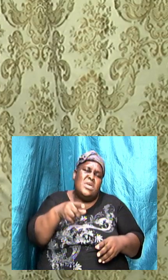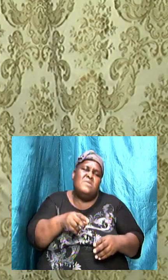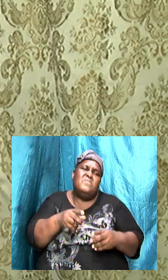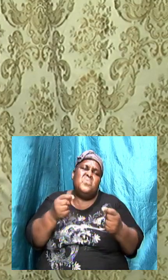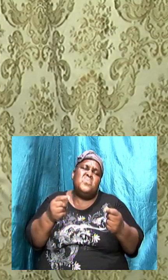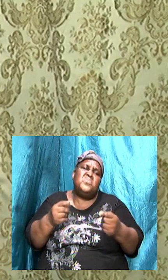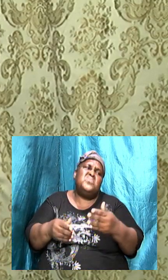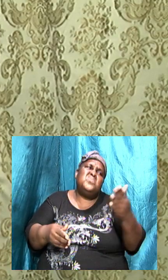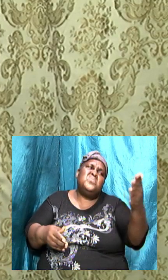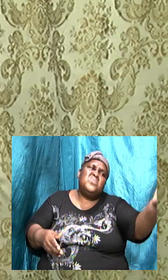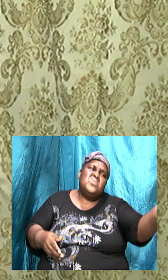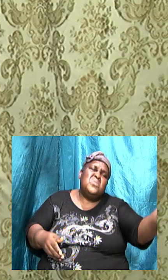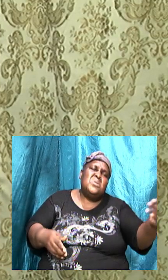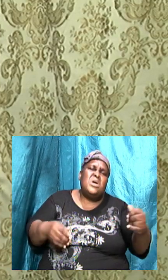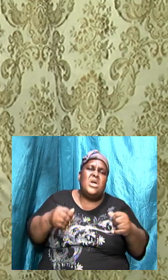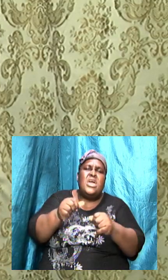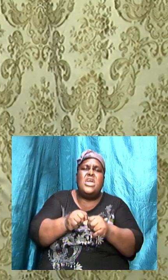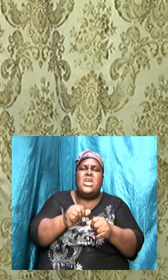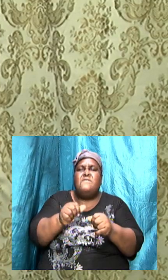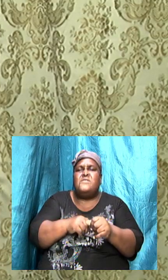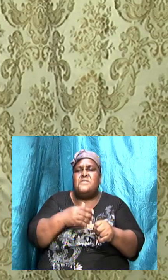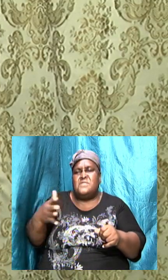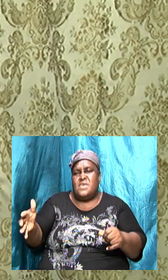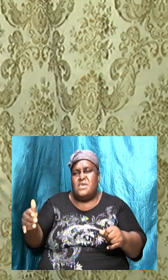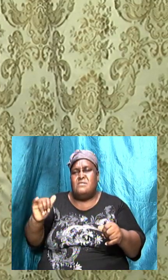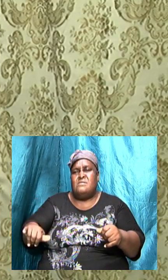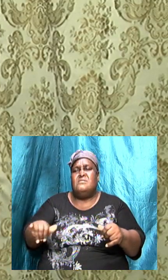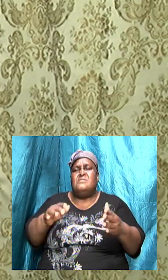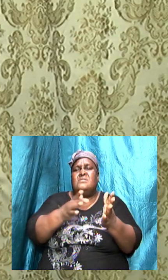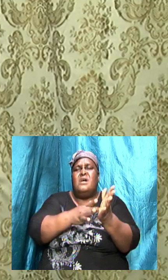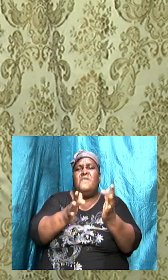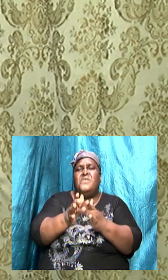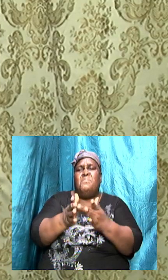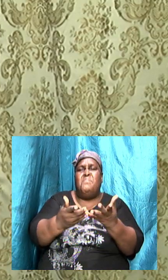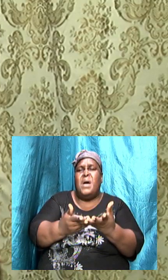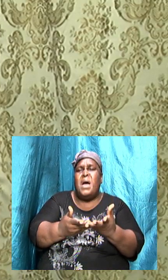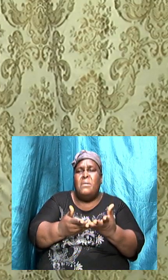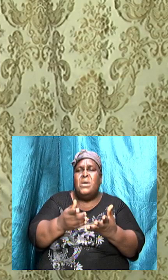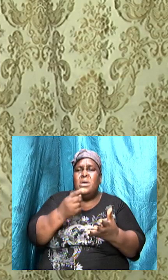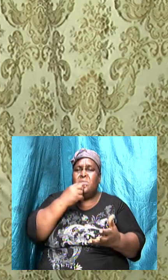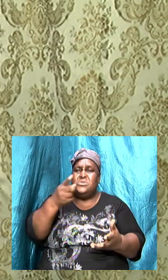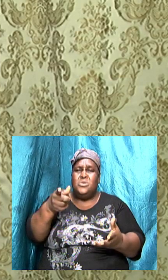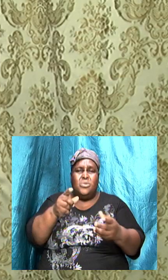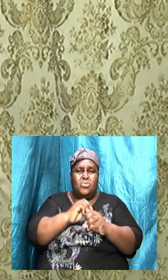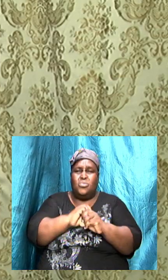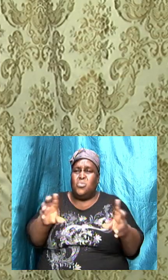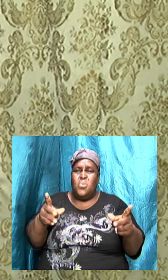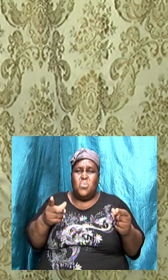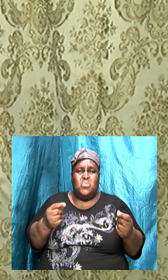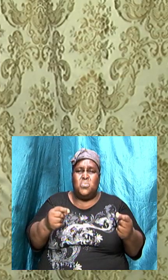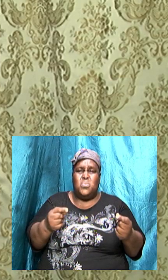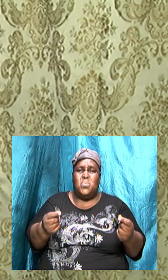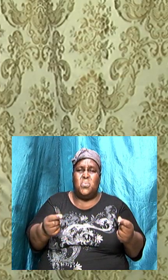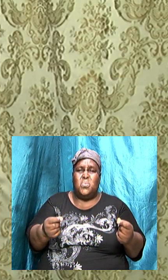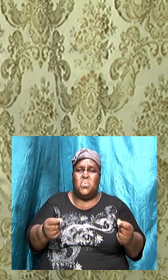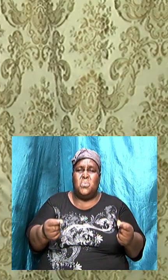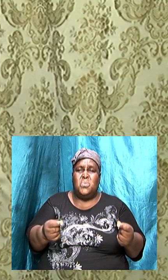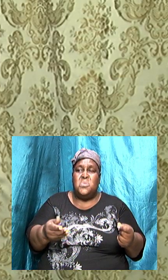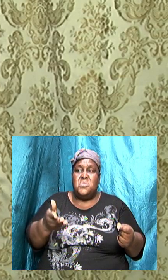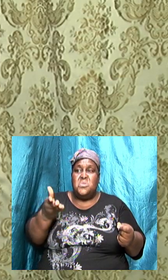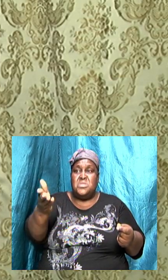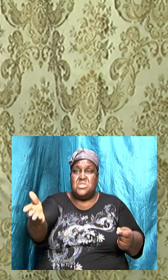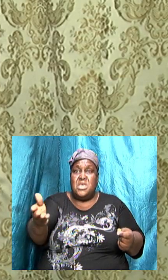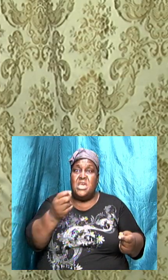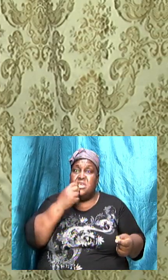that the Bible said we mustn't do. There are no bringing up scriptures that say it didn't mean that. What it meant was that you can do